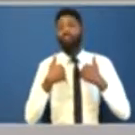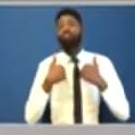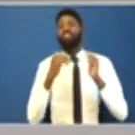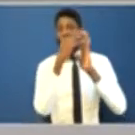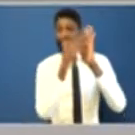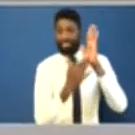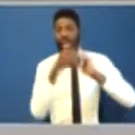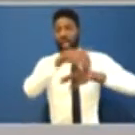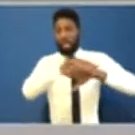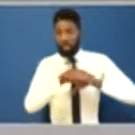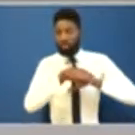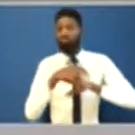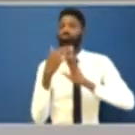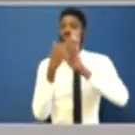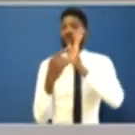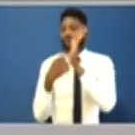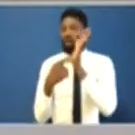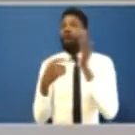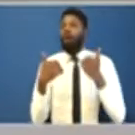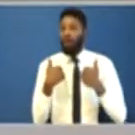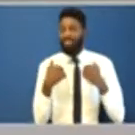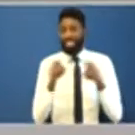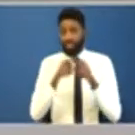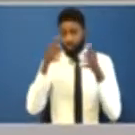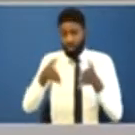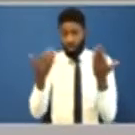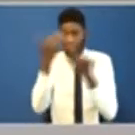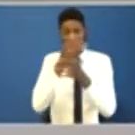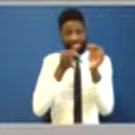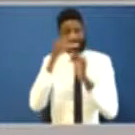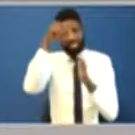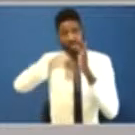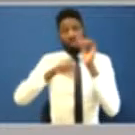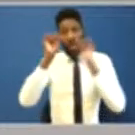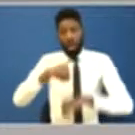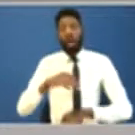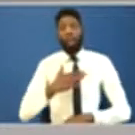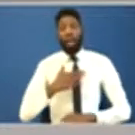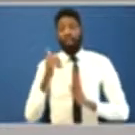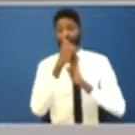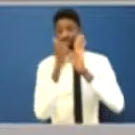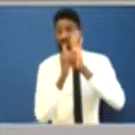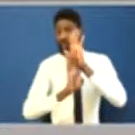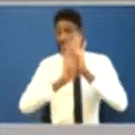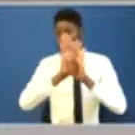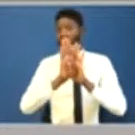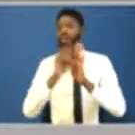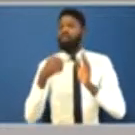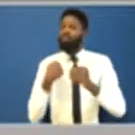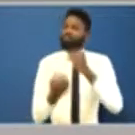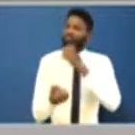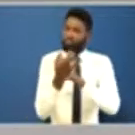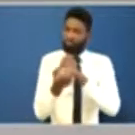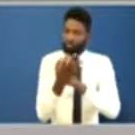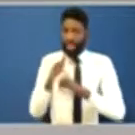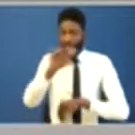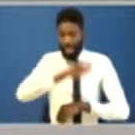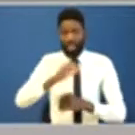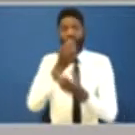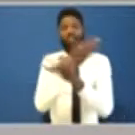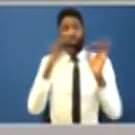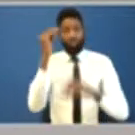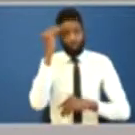we'll detail that uh in the course of tonight in my manifesto you'll see me speaking on how i plan to provide free education free